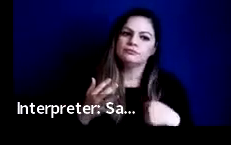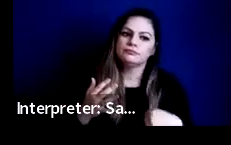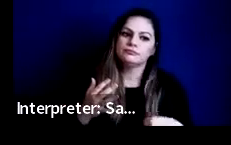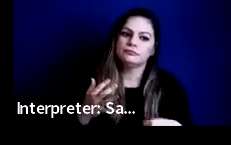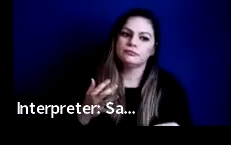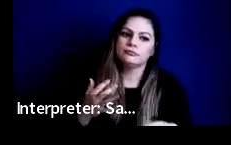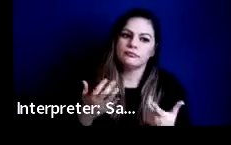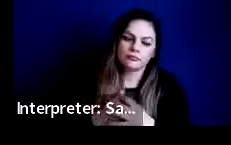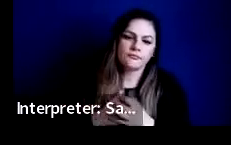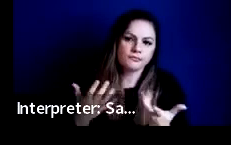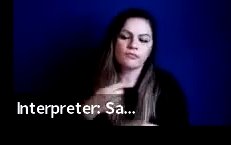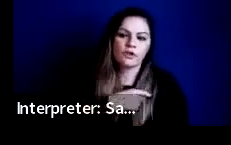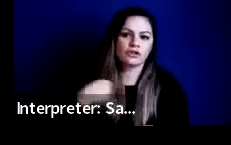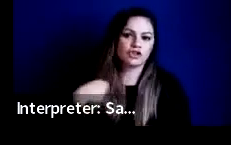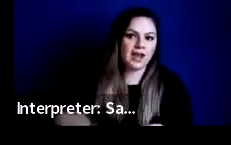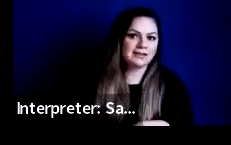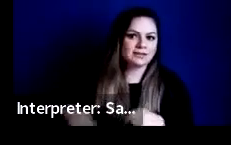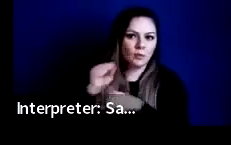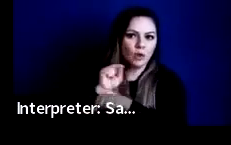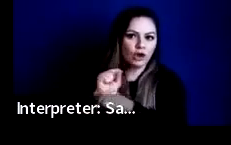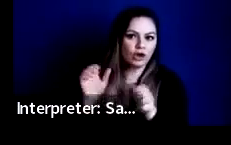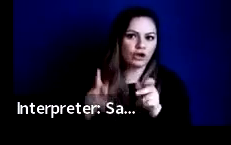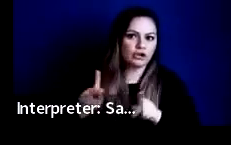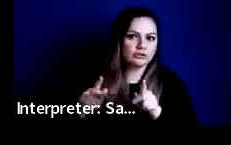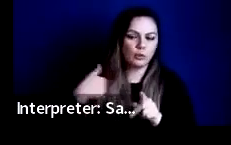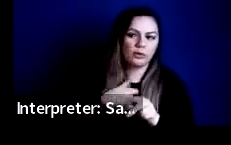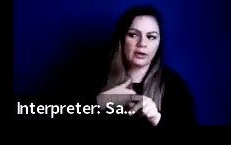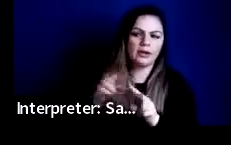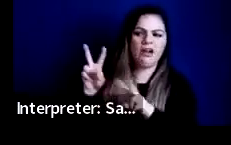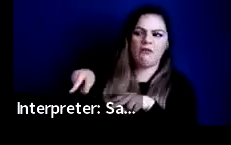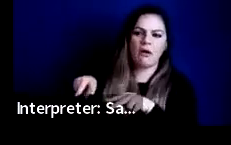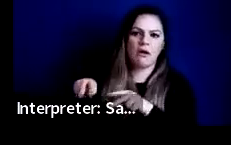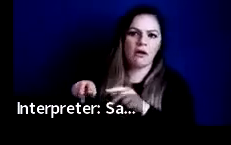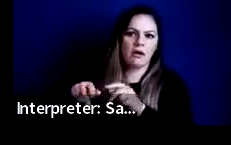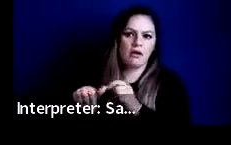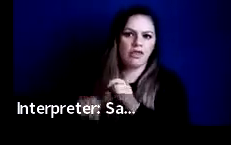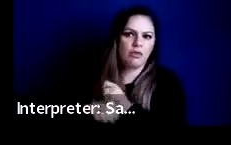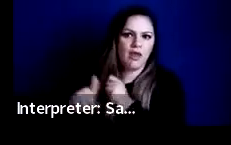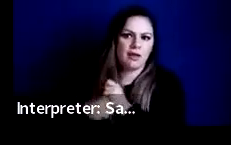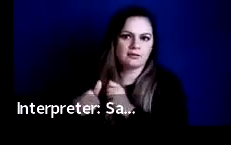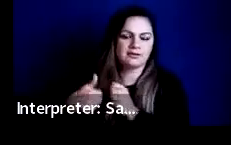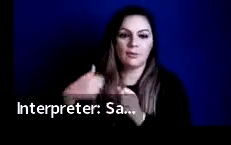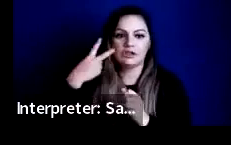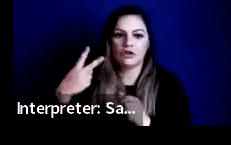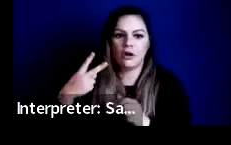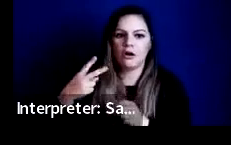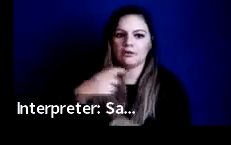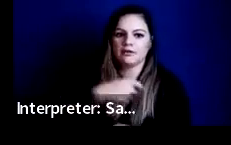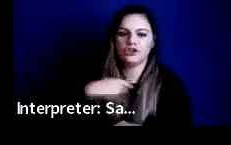Chinese workers were seen as a threat, and we saw the Chinese Exclusion Acts, which were introduced, which pretty